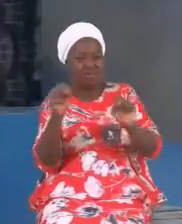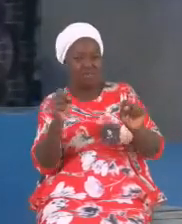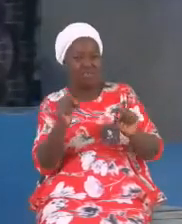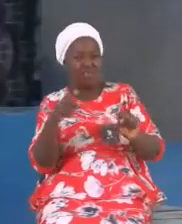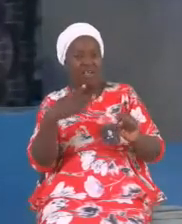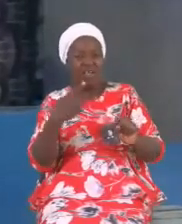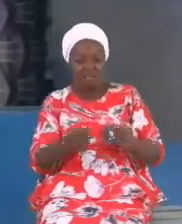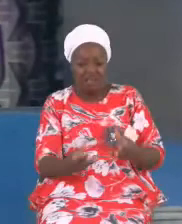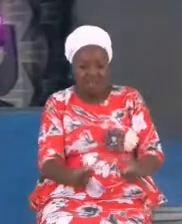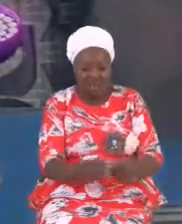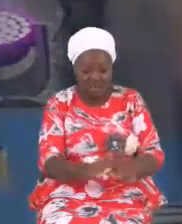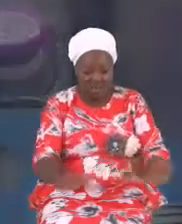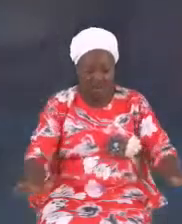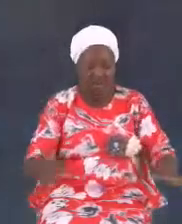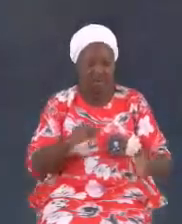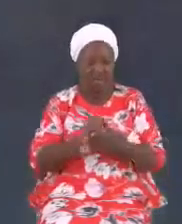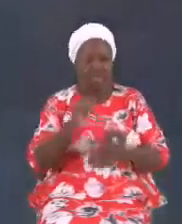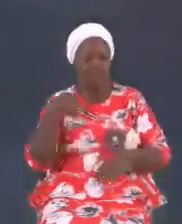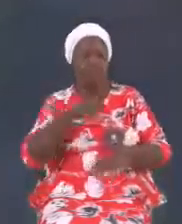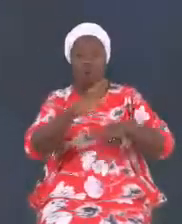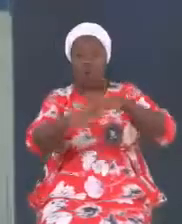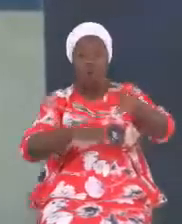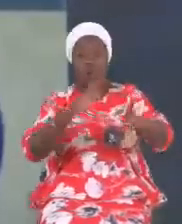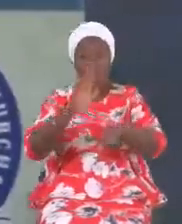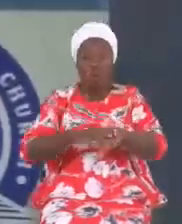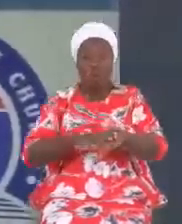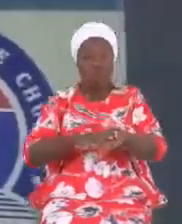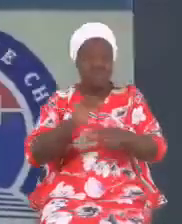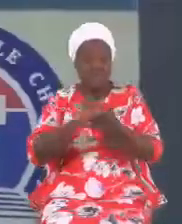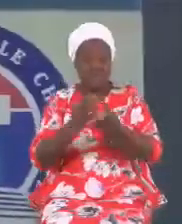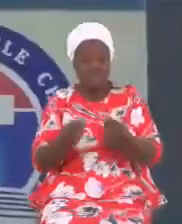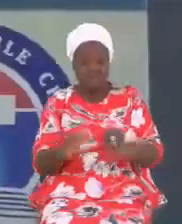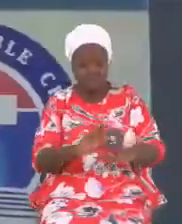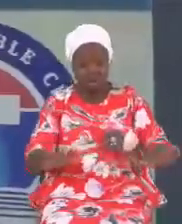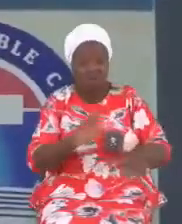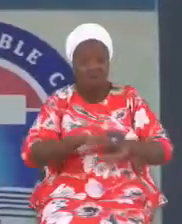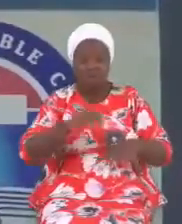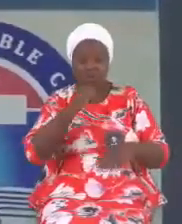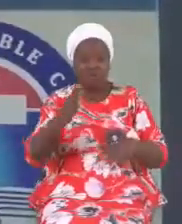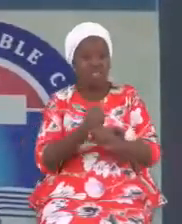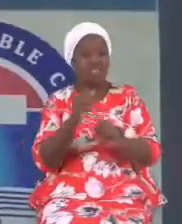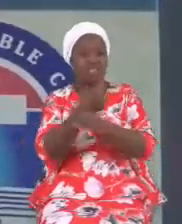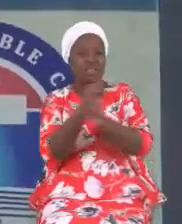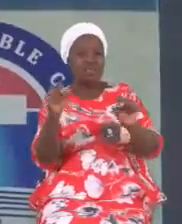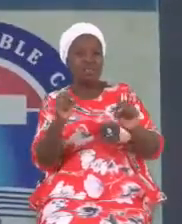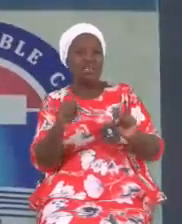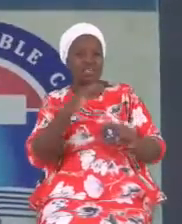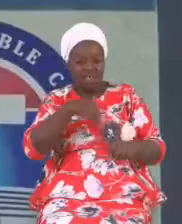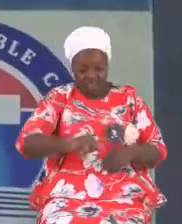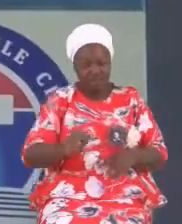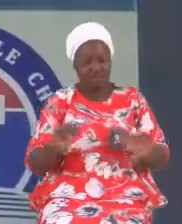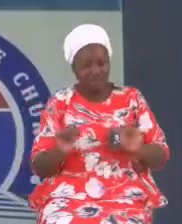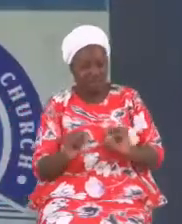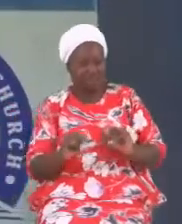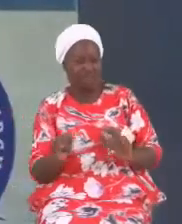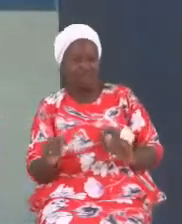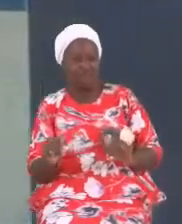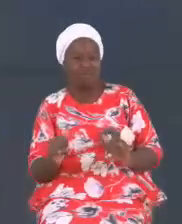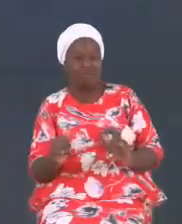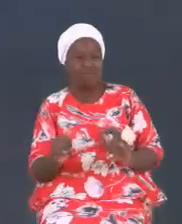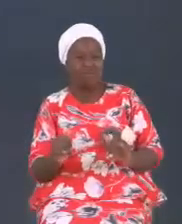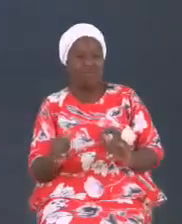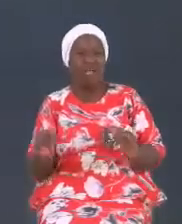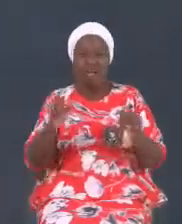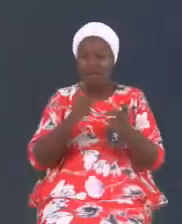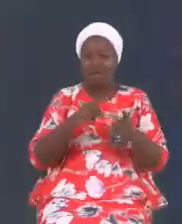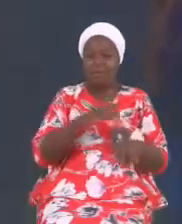ground on which we're treading, that ground does not get saved. It's still like it was before. And the clothes